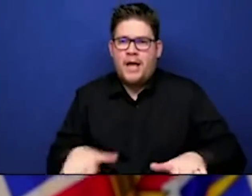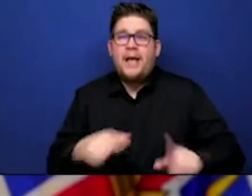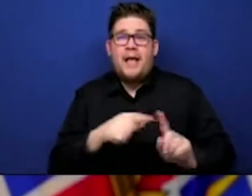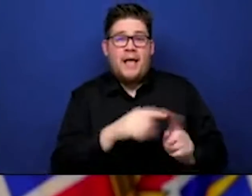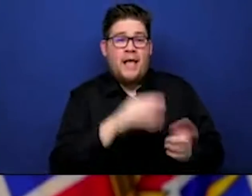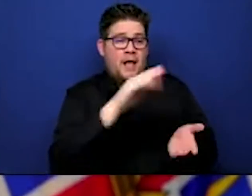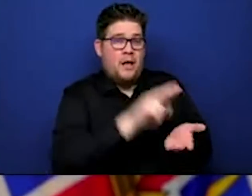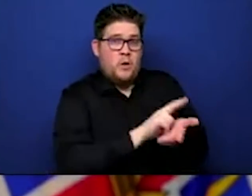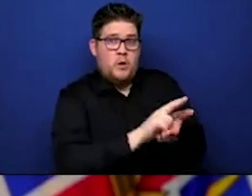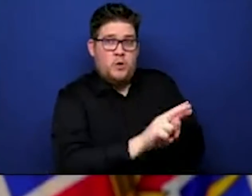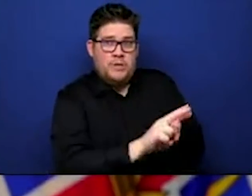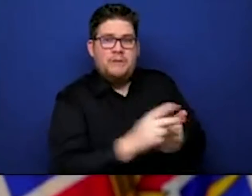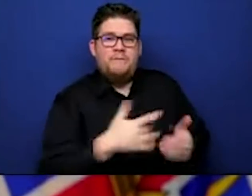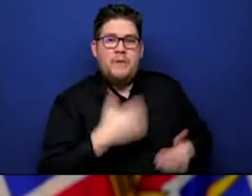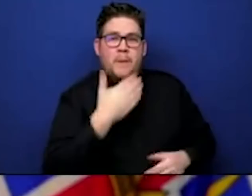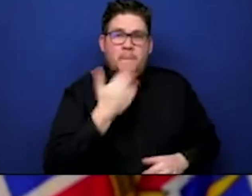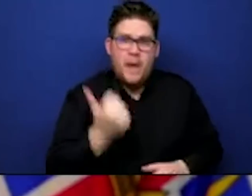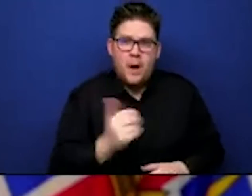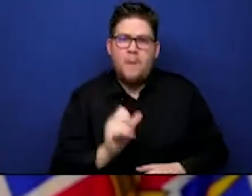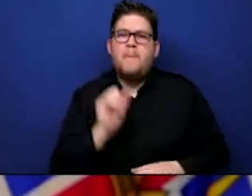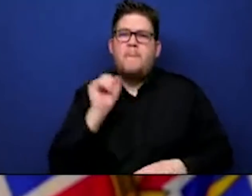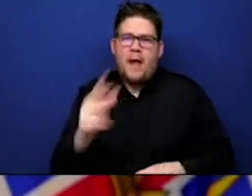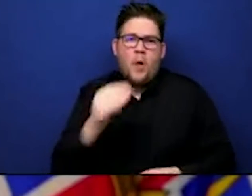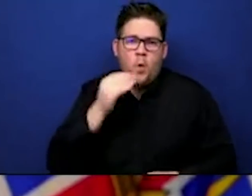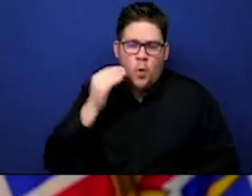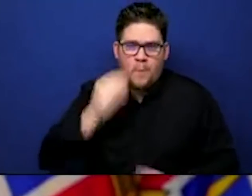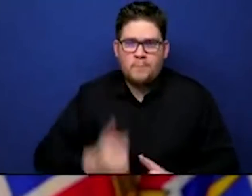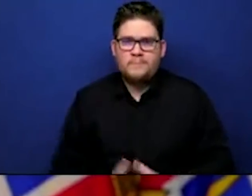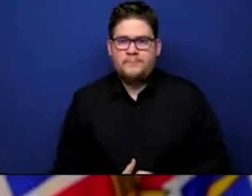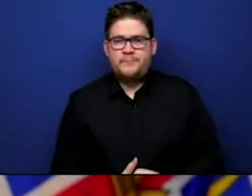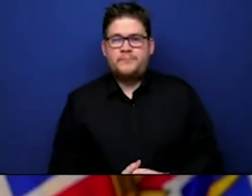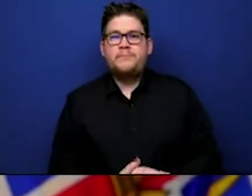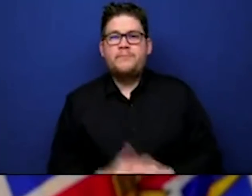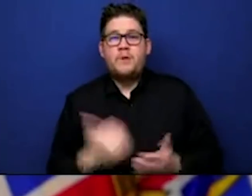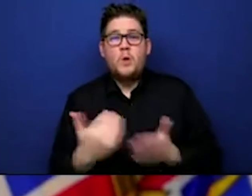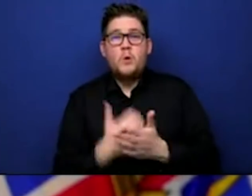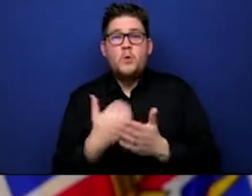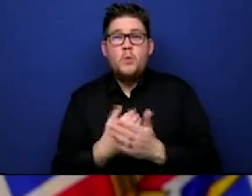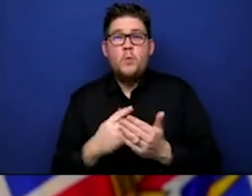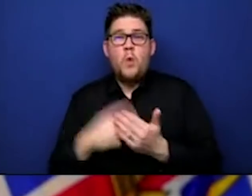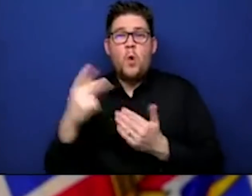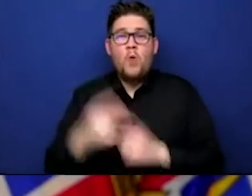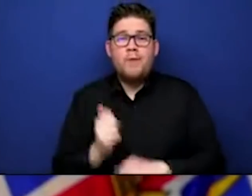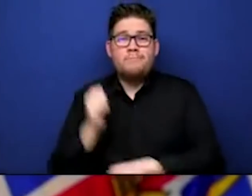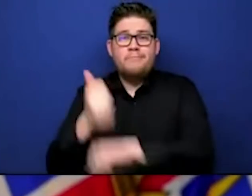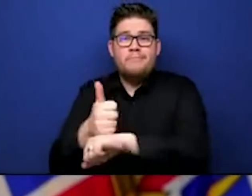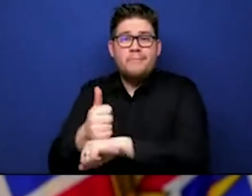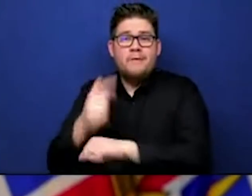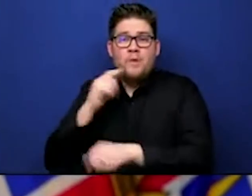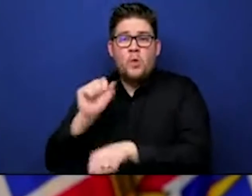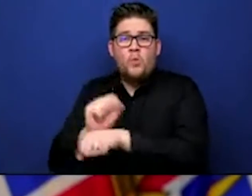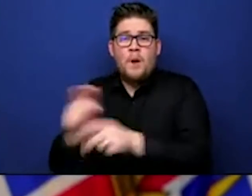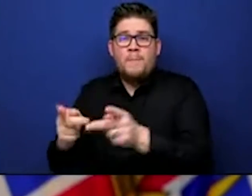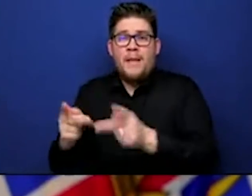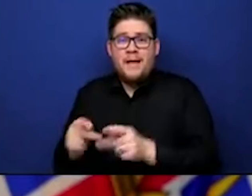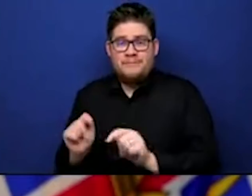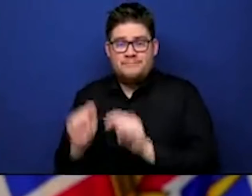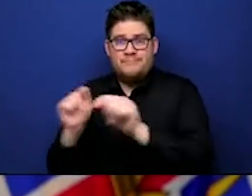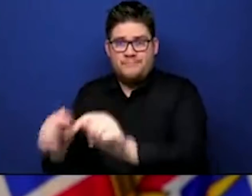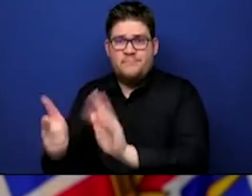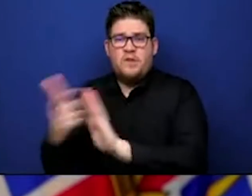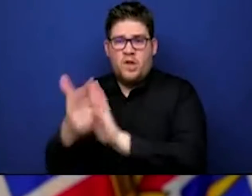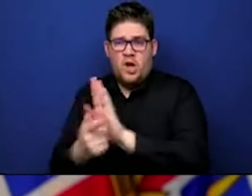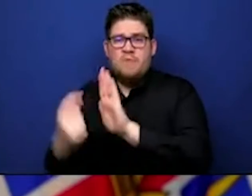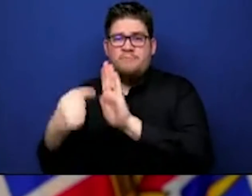expedited workplace closure provincial health officer order will come into effect, and this order, as we talked about last week, is